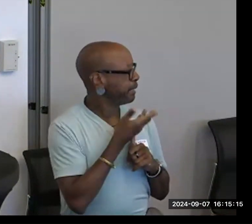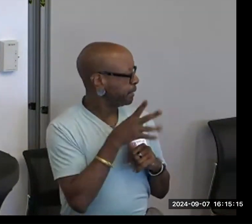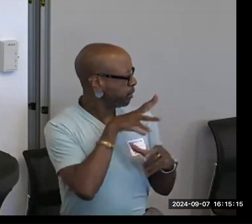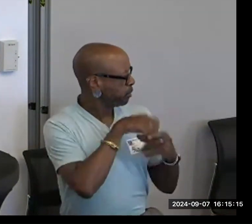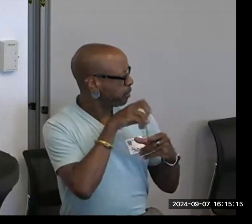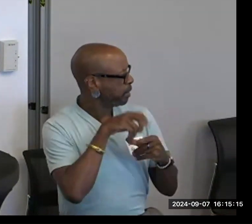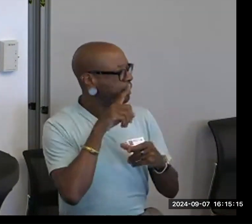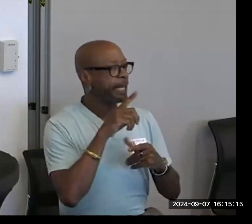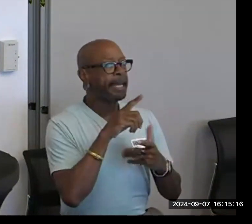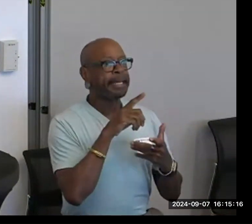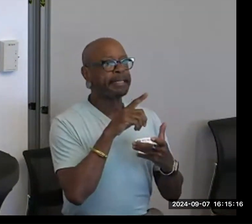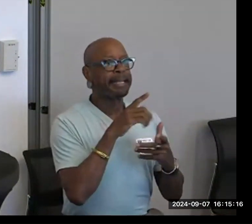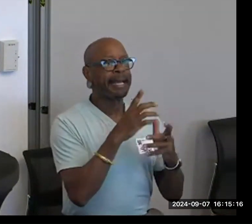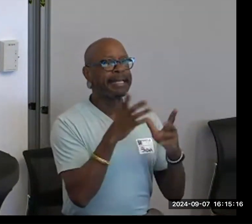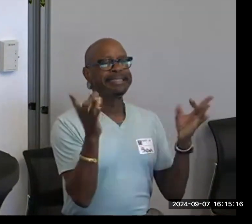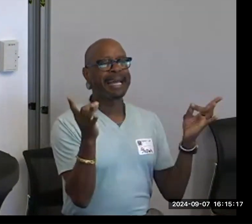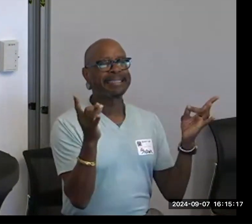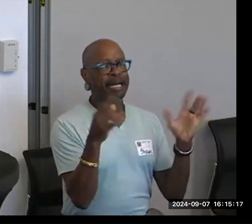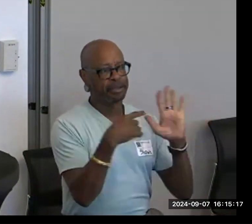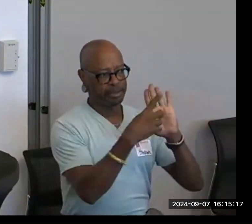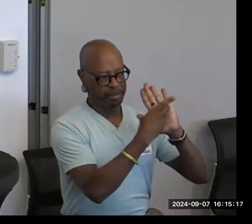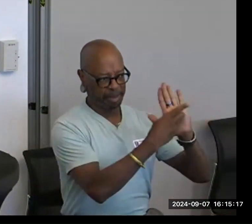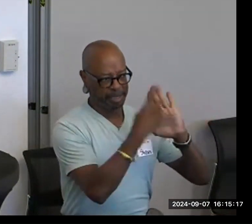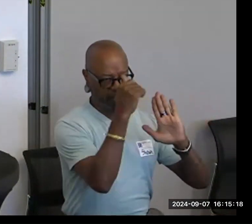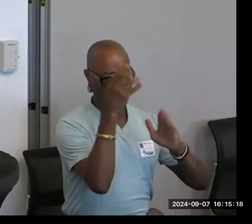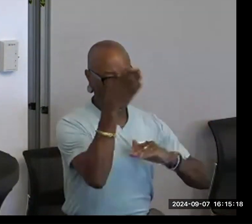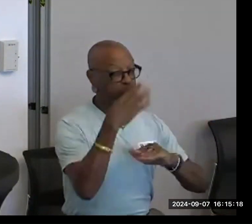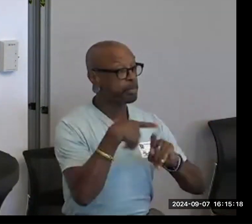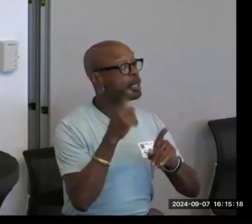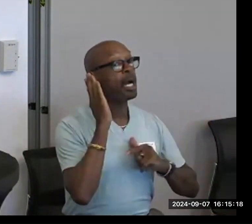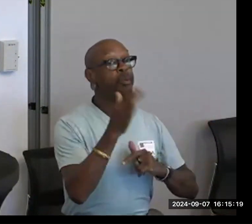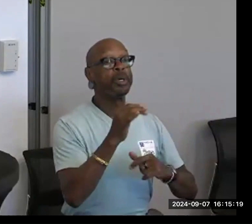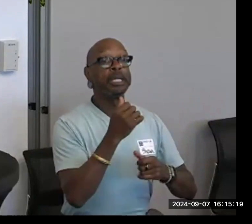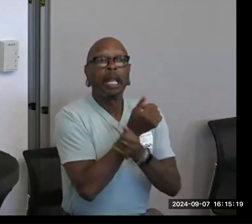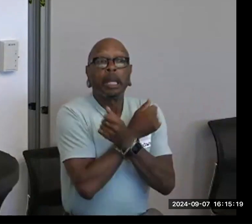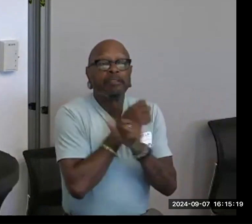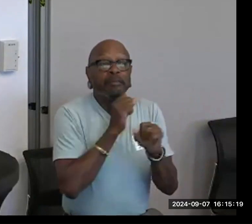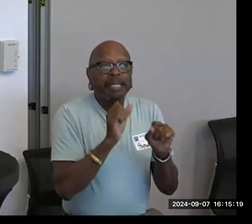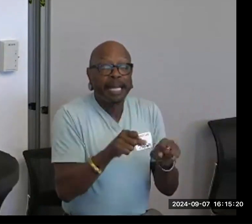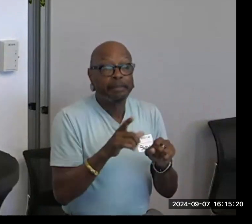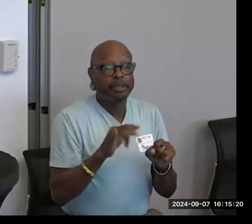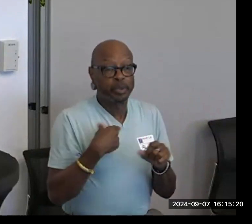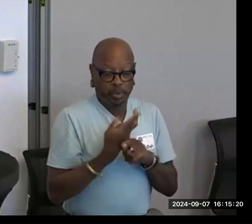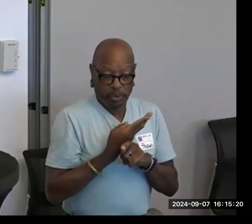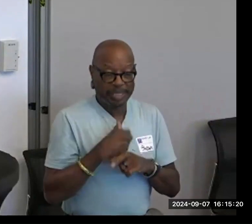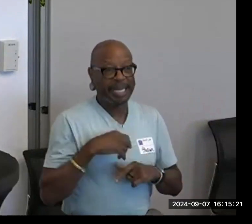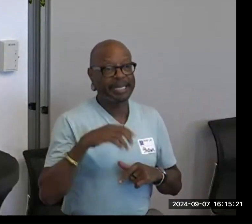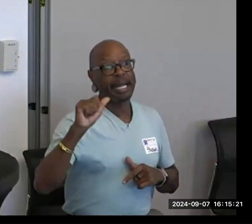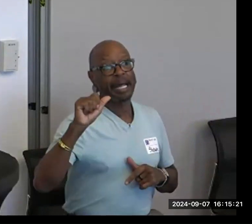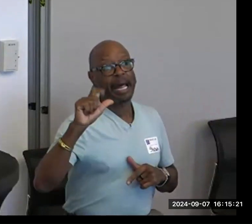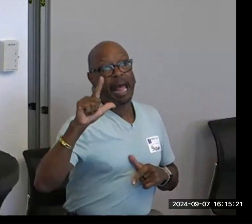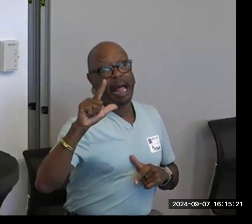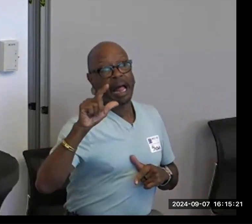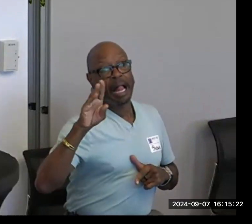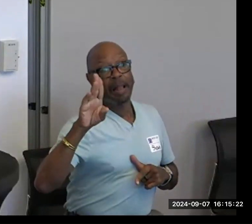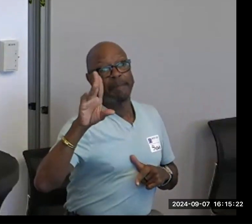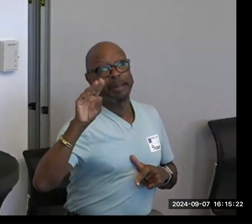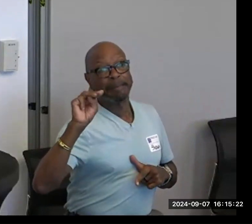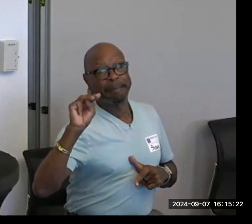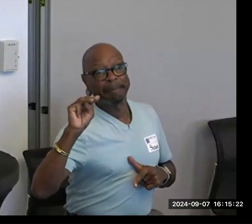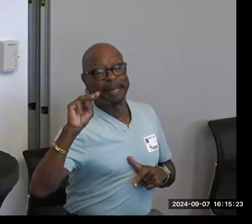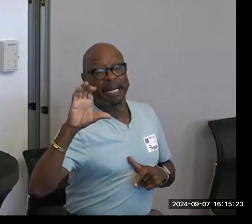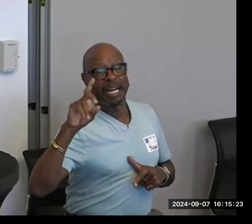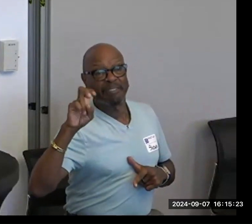to tactile displays in the future. I would love to be able to go onto that album cover and say, I wonder